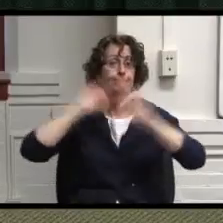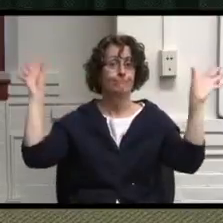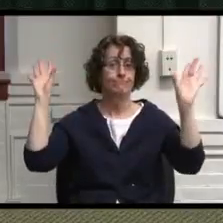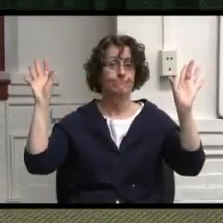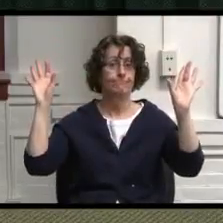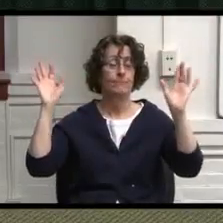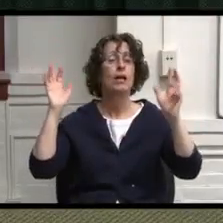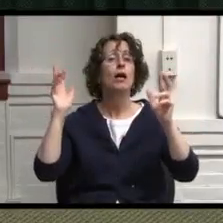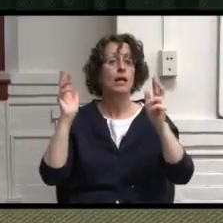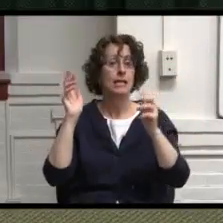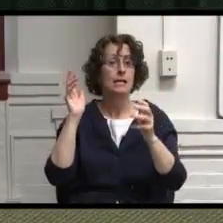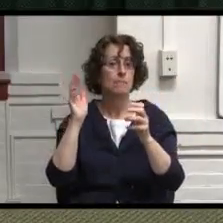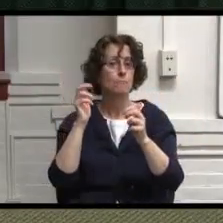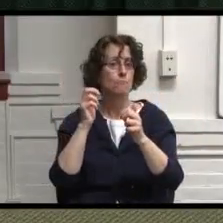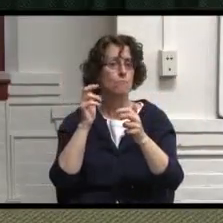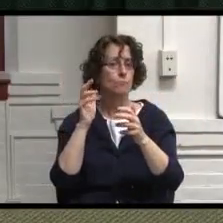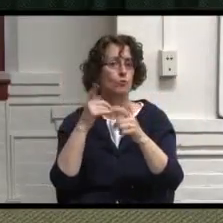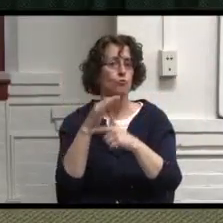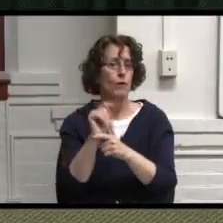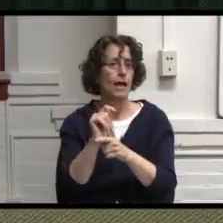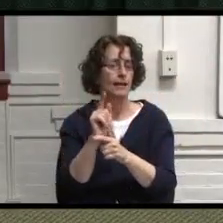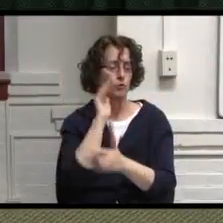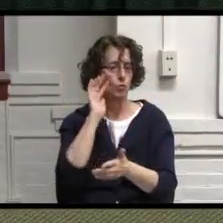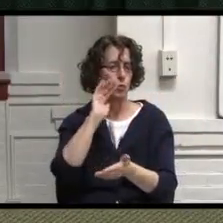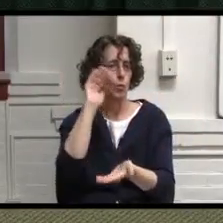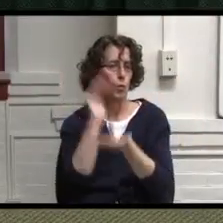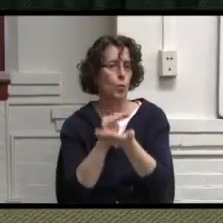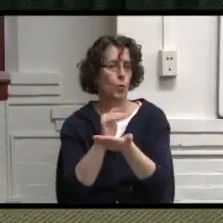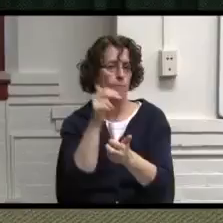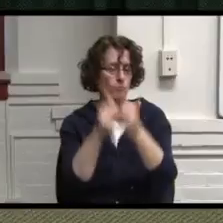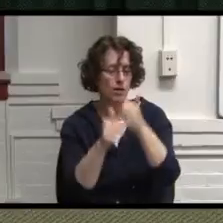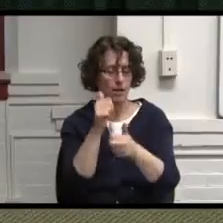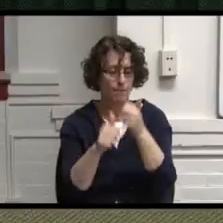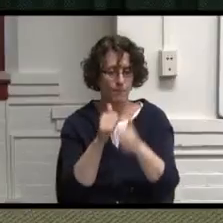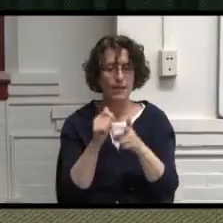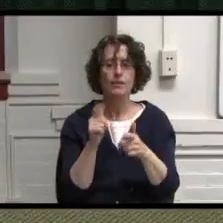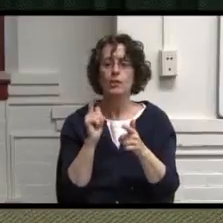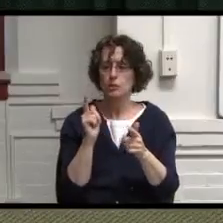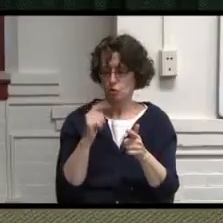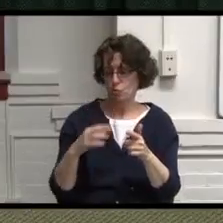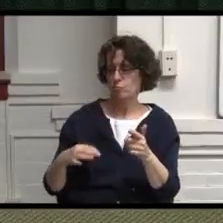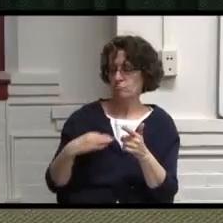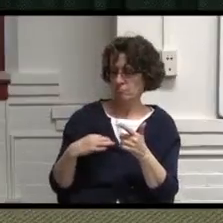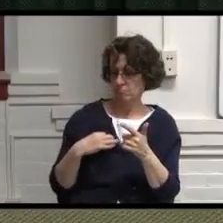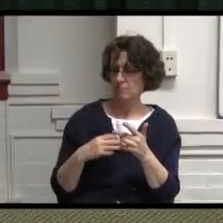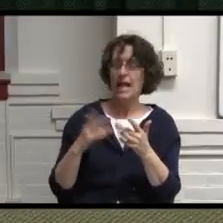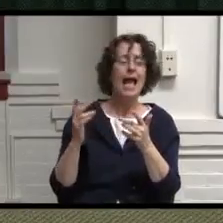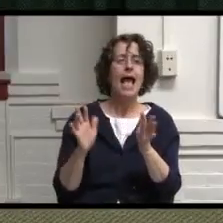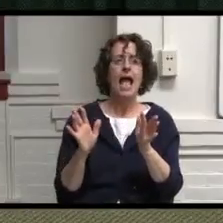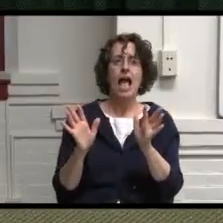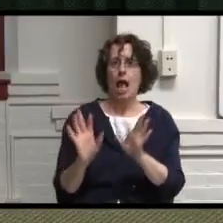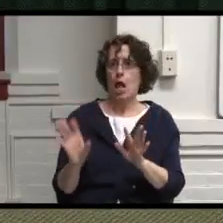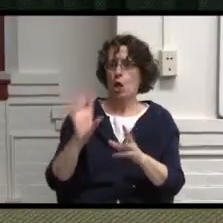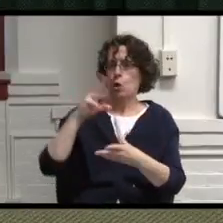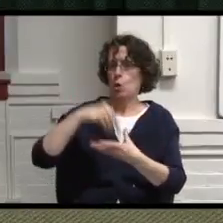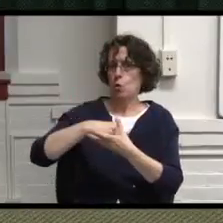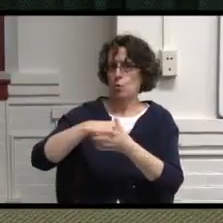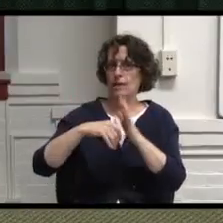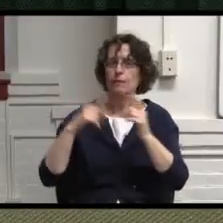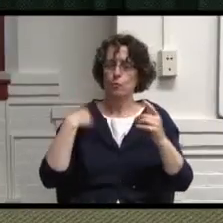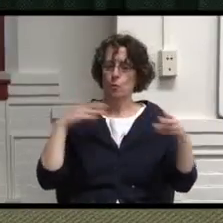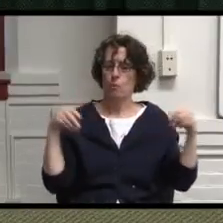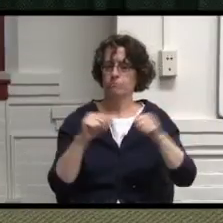Vermont River Conservancy satisfying all conditions of the grant, including the 25% local match.